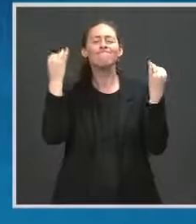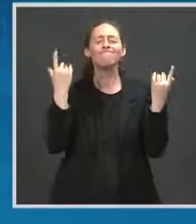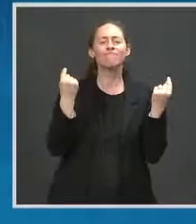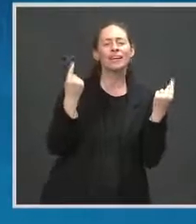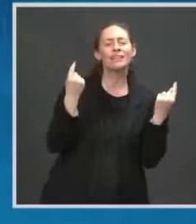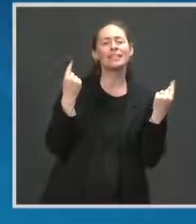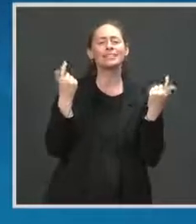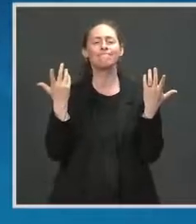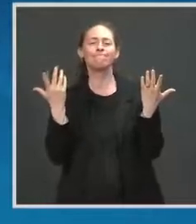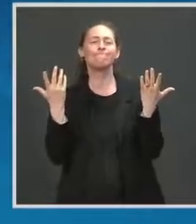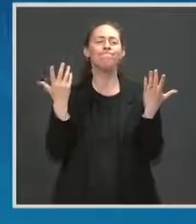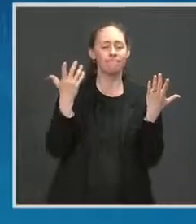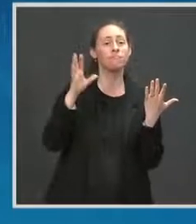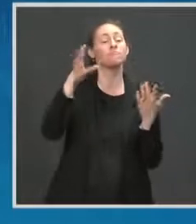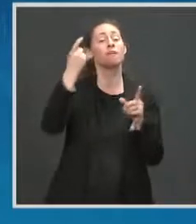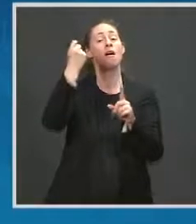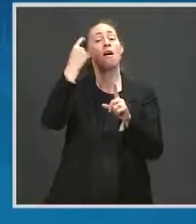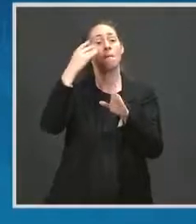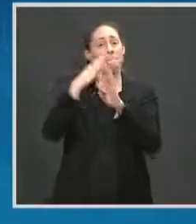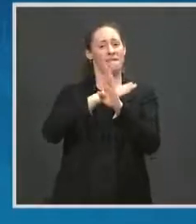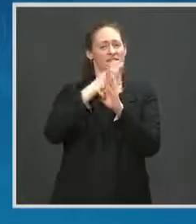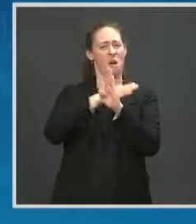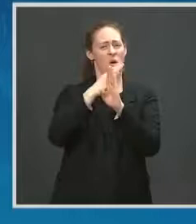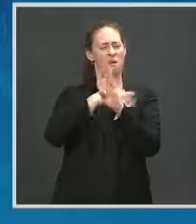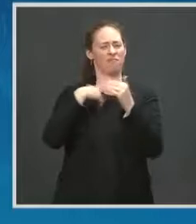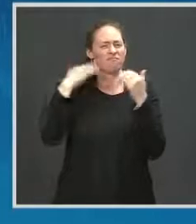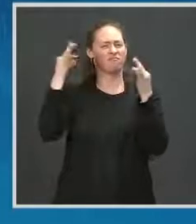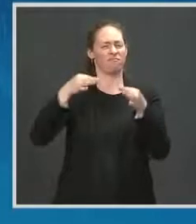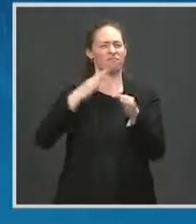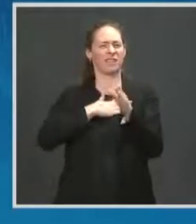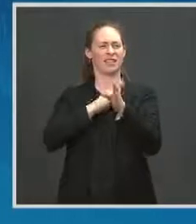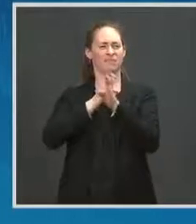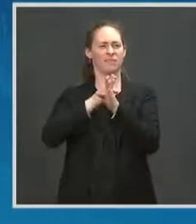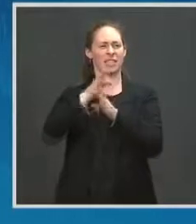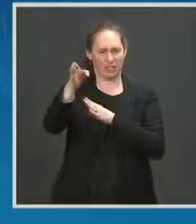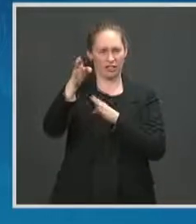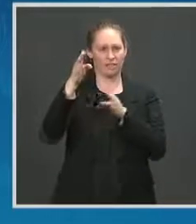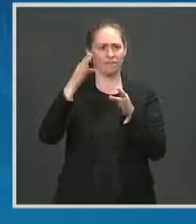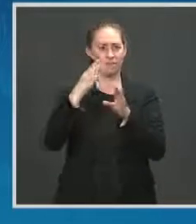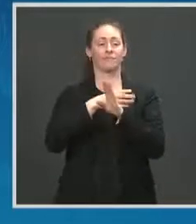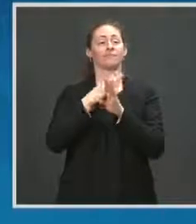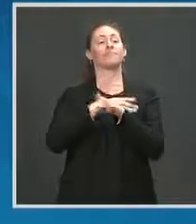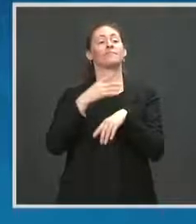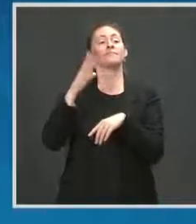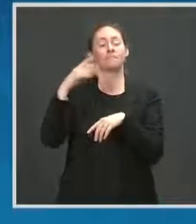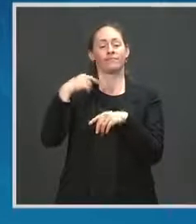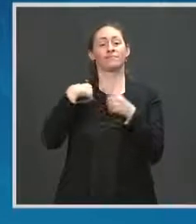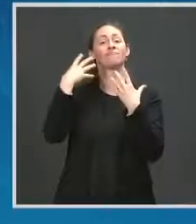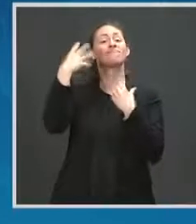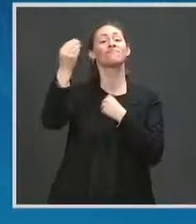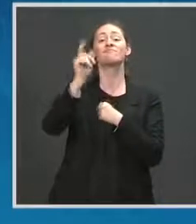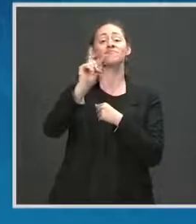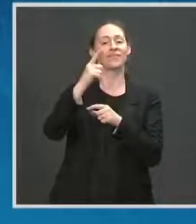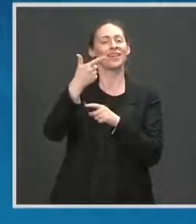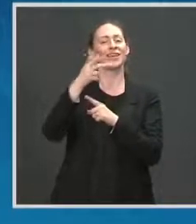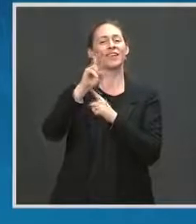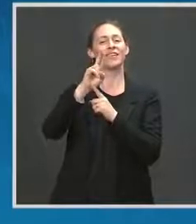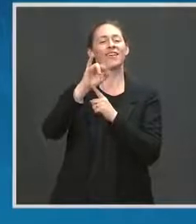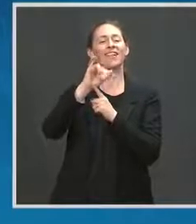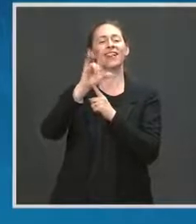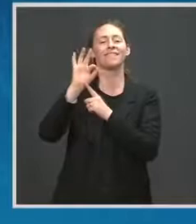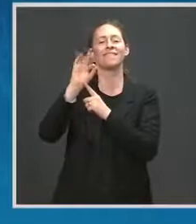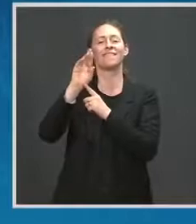enrolling in my current course of studies, I attended both Guilford Technical Community College and the University of North